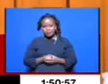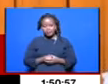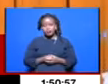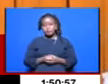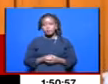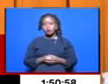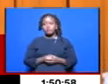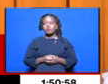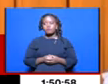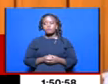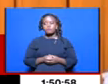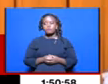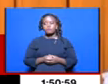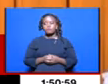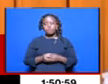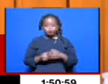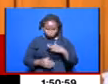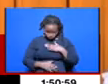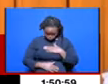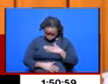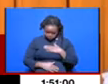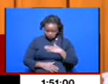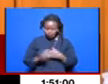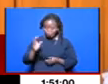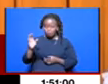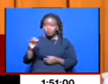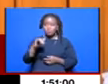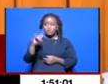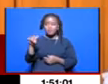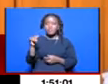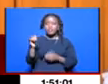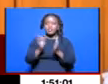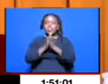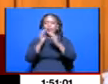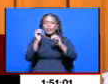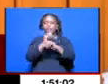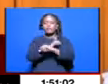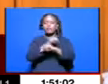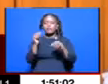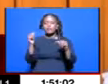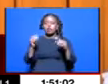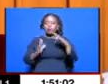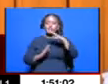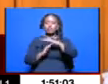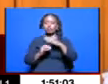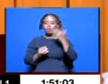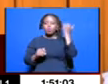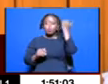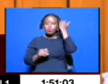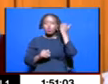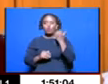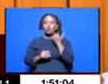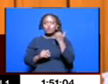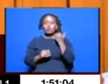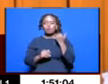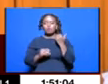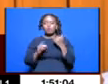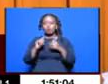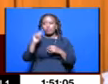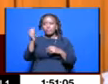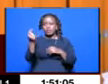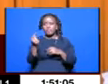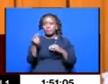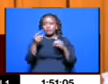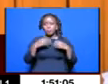The Honorable Chief Justice and President of the Supreme Court of Kenya, Honorable Lady Justice Martha Koome, has in the